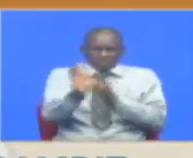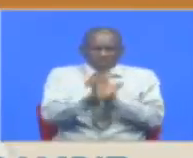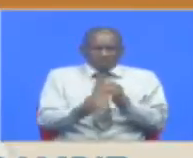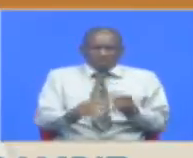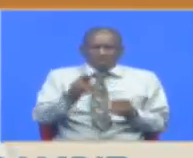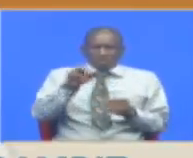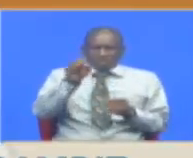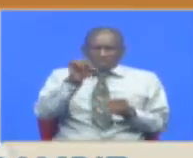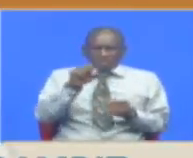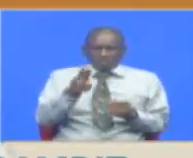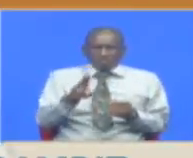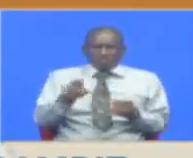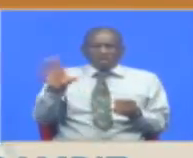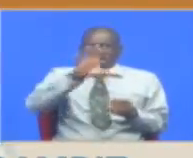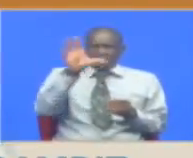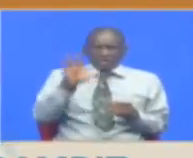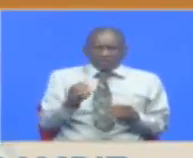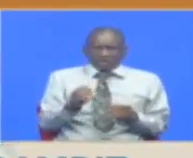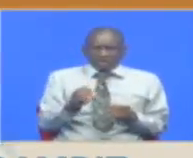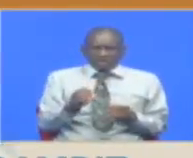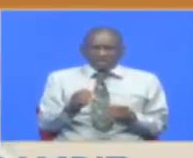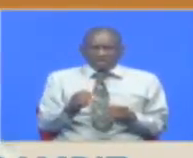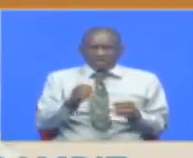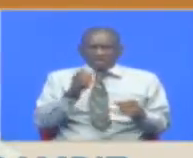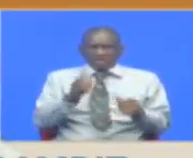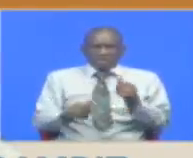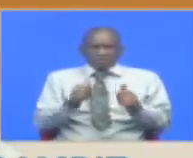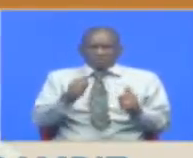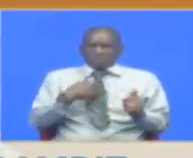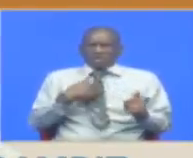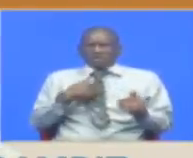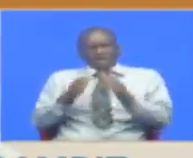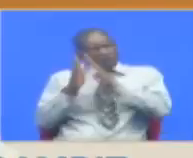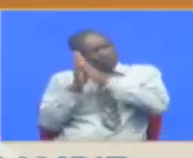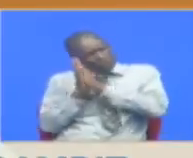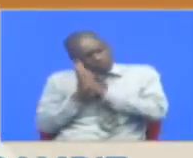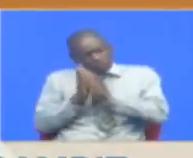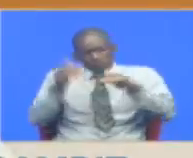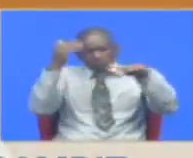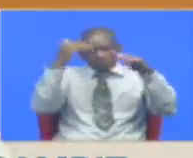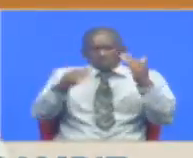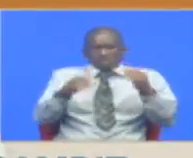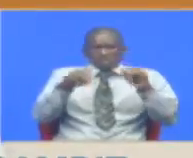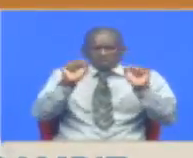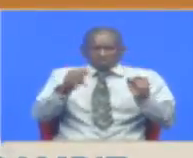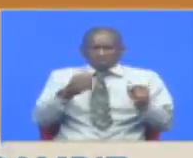USIU Africa's on-campus accommodation can house a mere